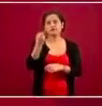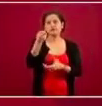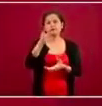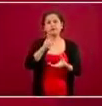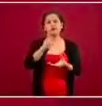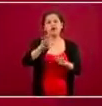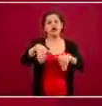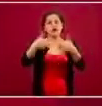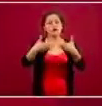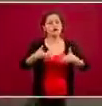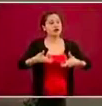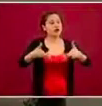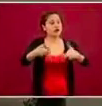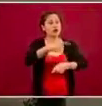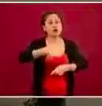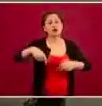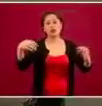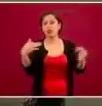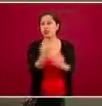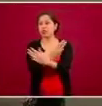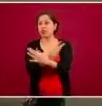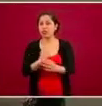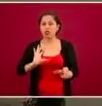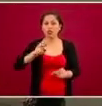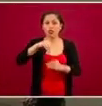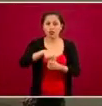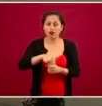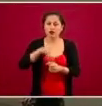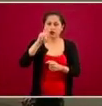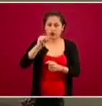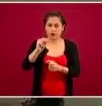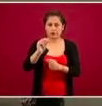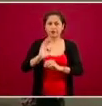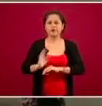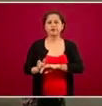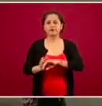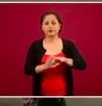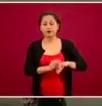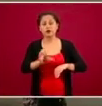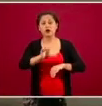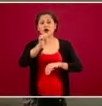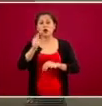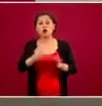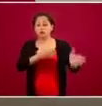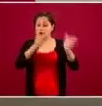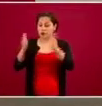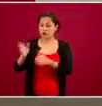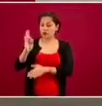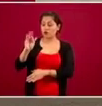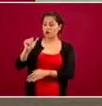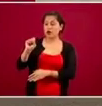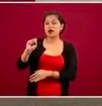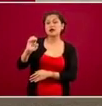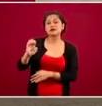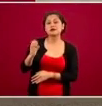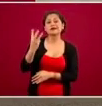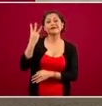avoidance of public gatherings over 50 people. Now, phase 3, that we